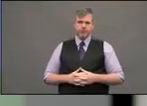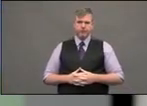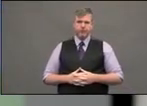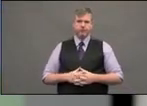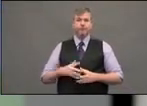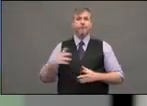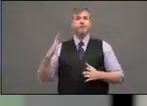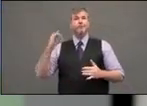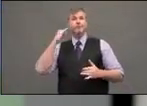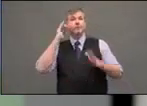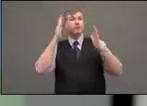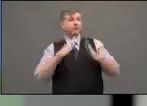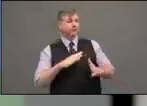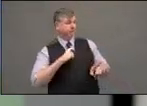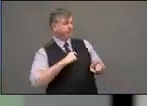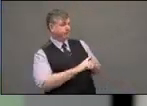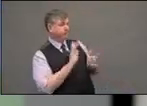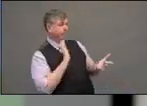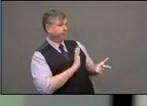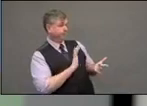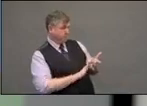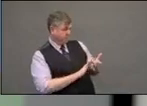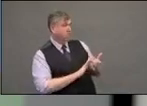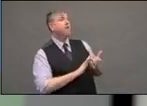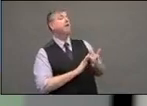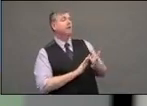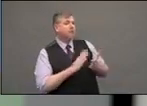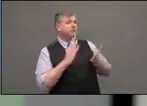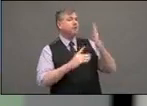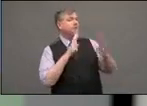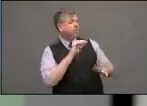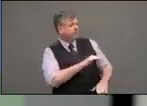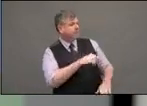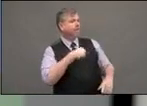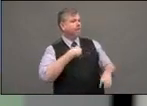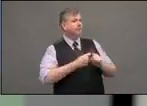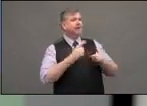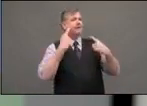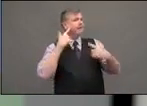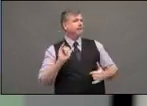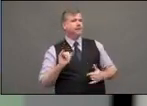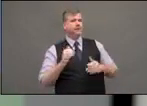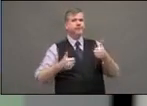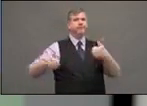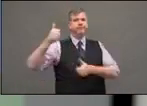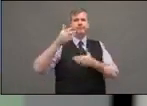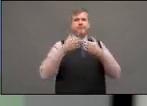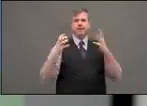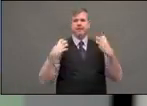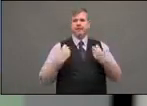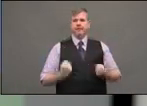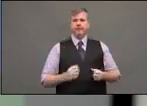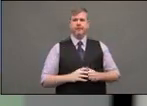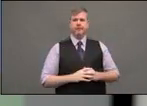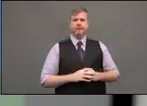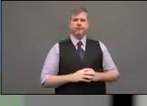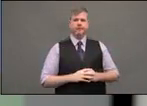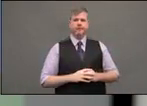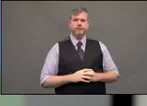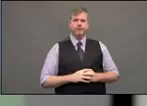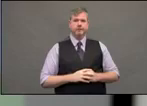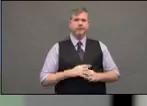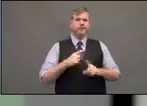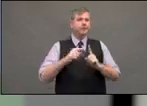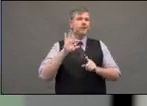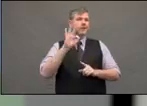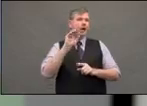a 408 or 916 area code. What we're calling to do is first make sure you know that you tested positive. For